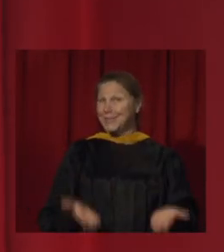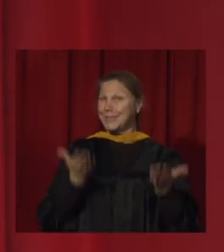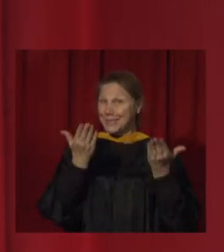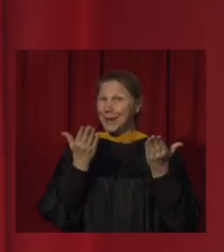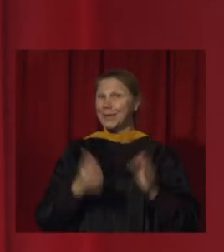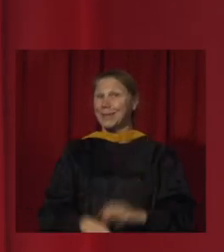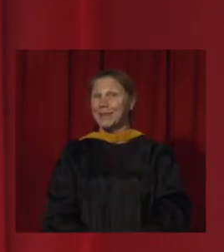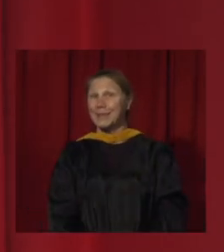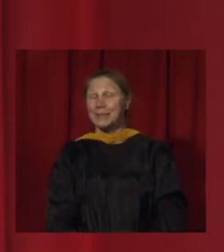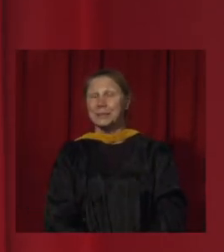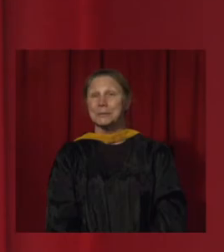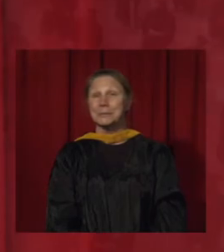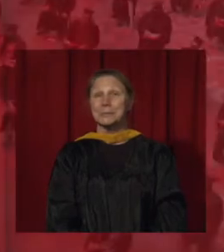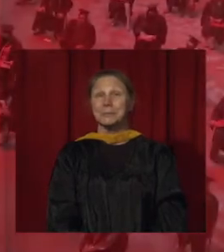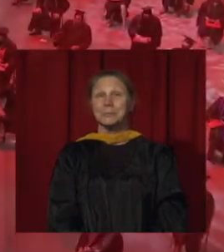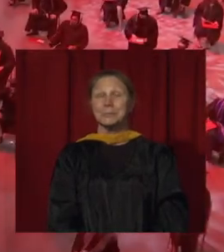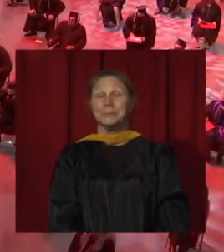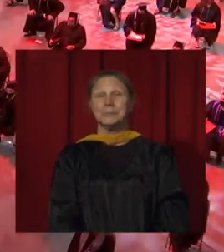stand?